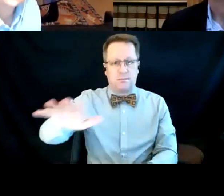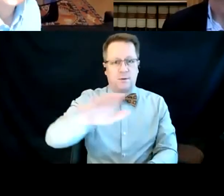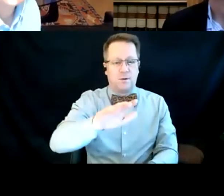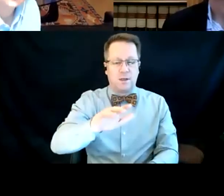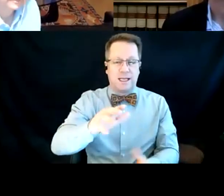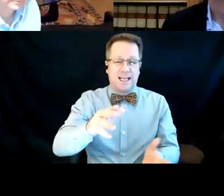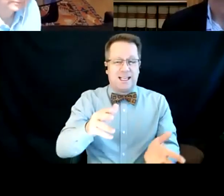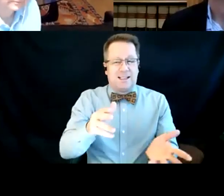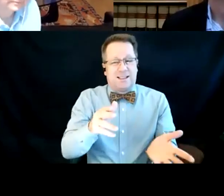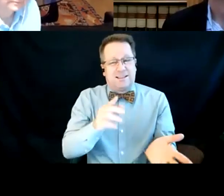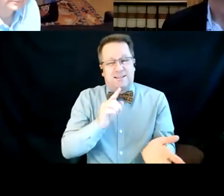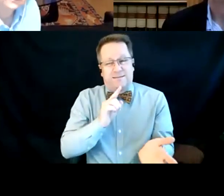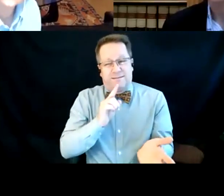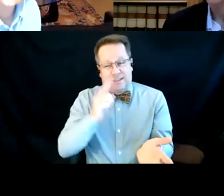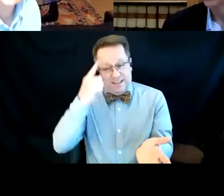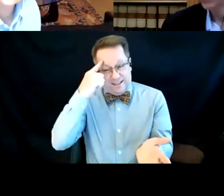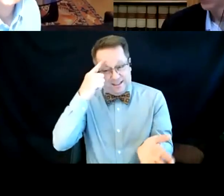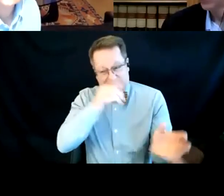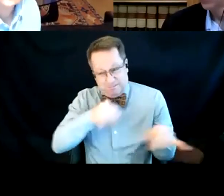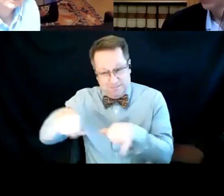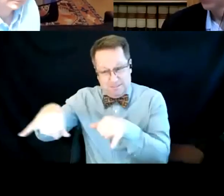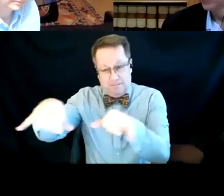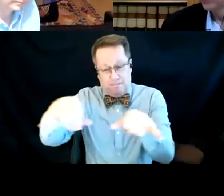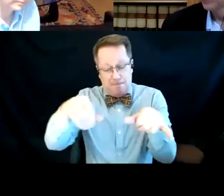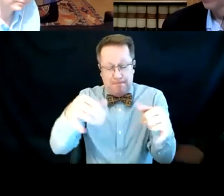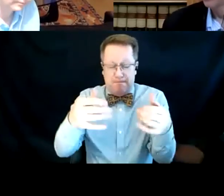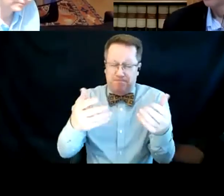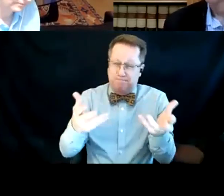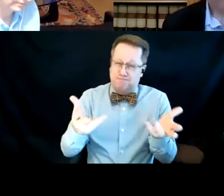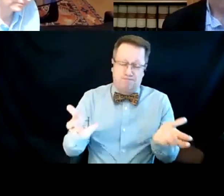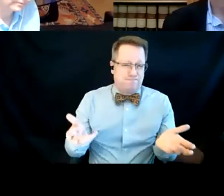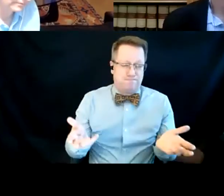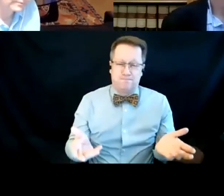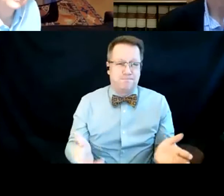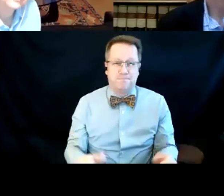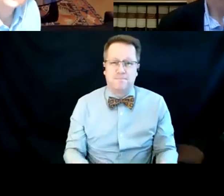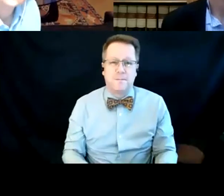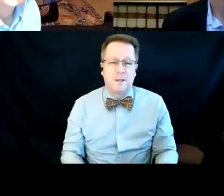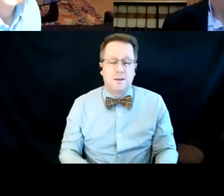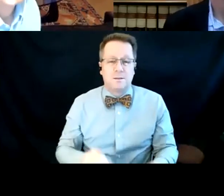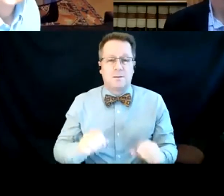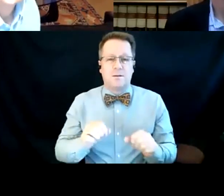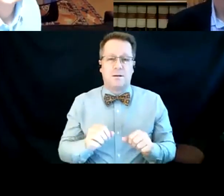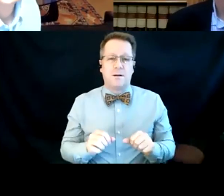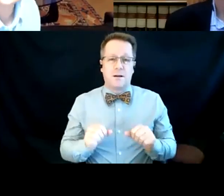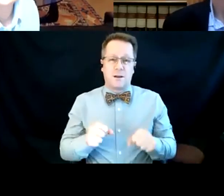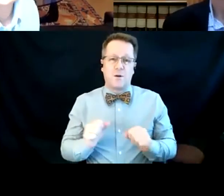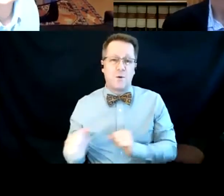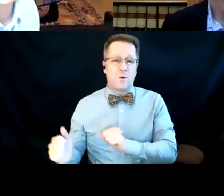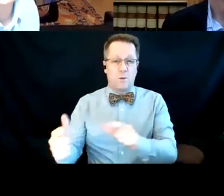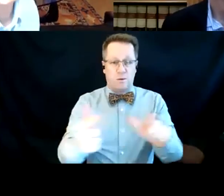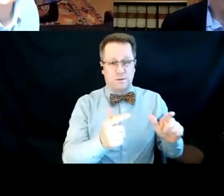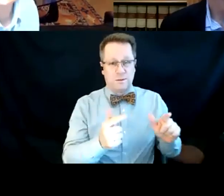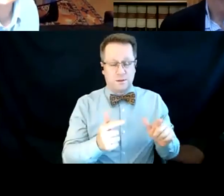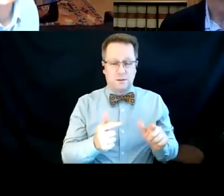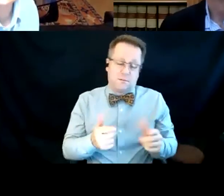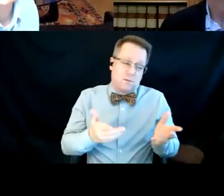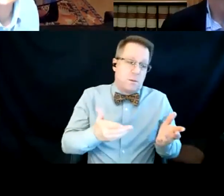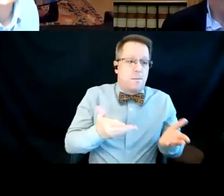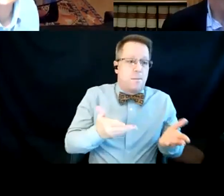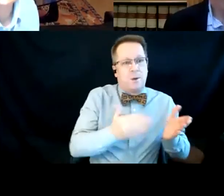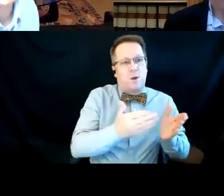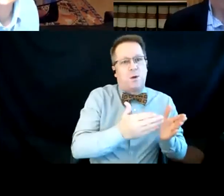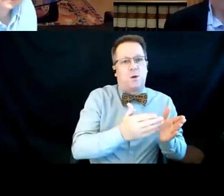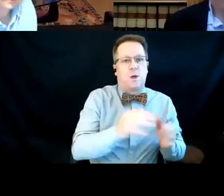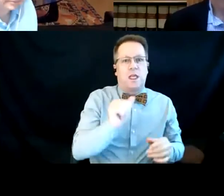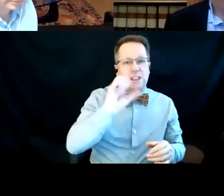need them to be. And so I think what all of us can do, whether you're an ACLU lawyer or a doctor or a